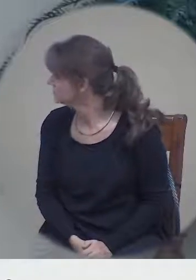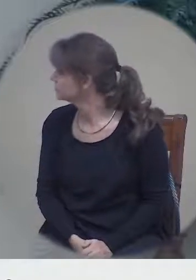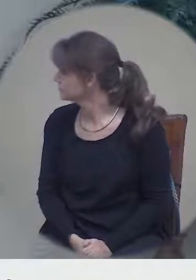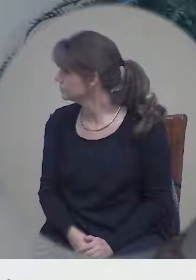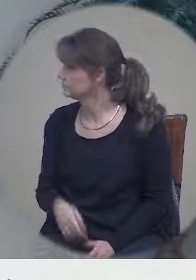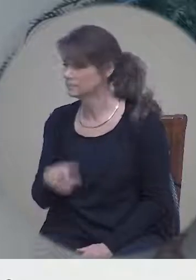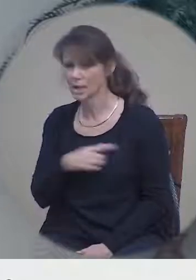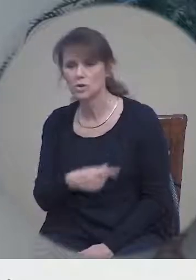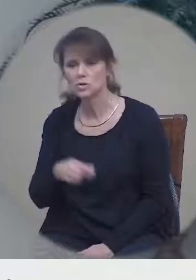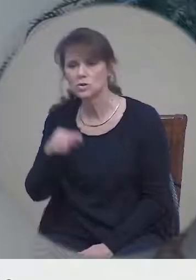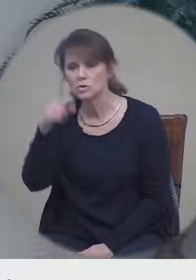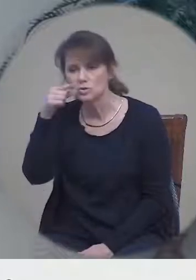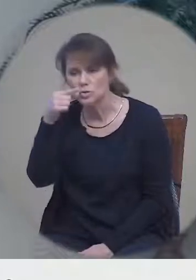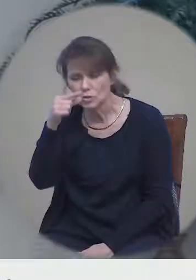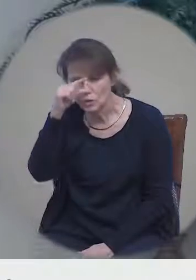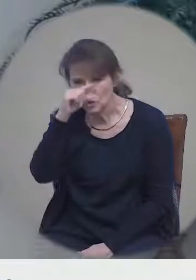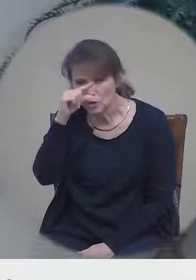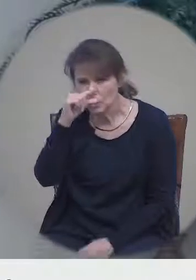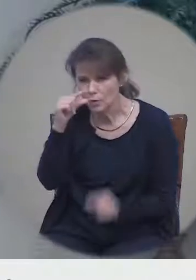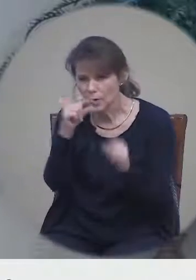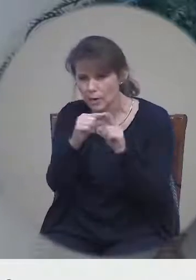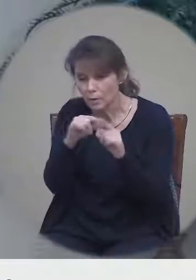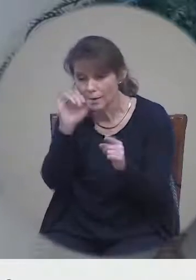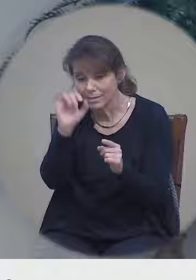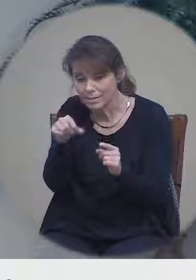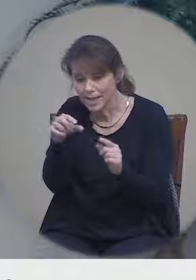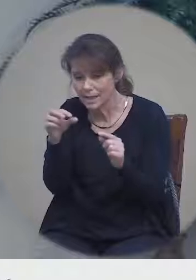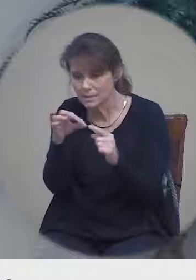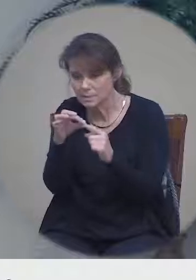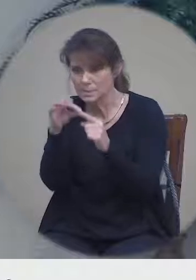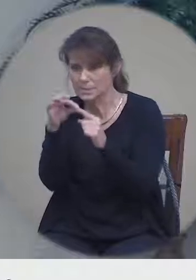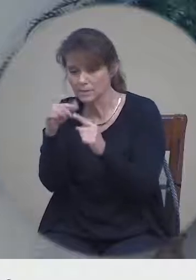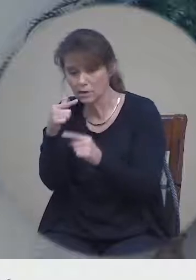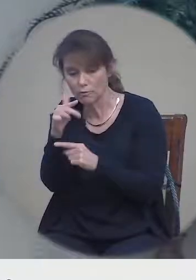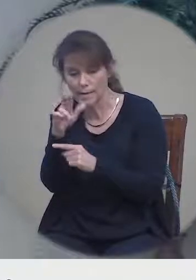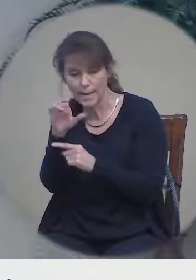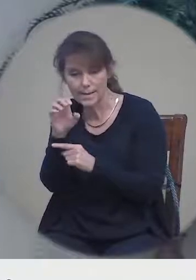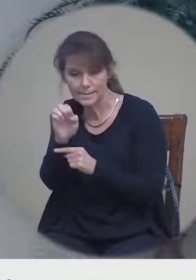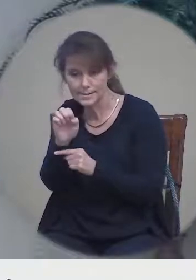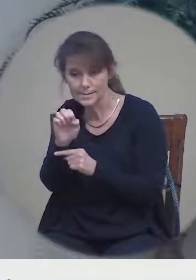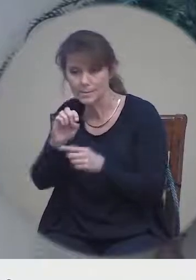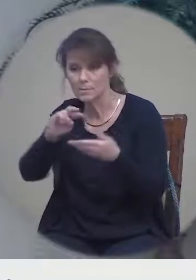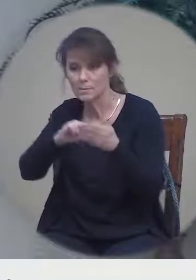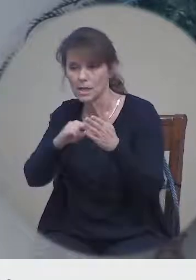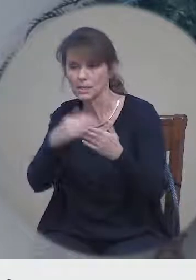I did look it up. This particular word, grace, means thankfulness.